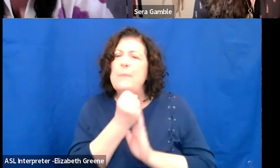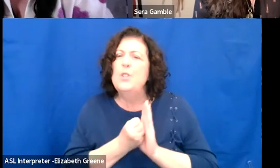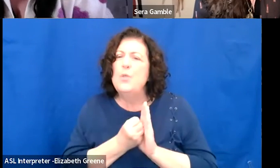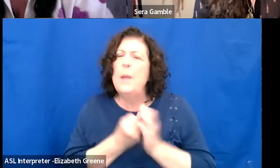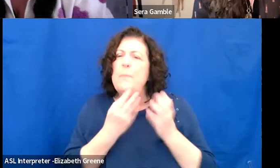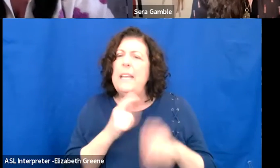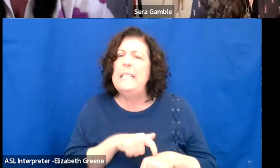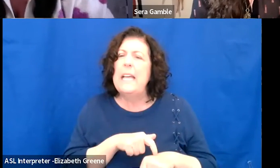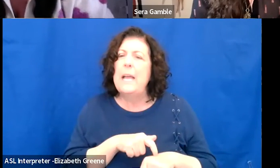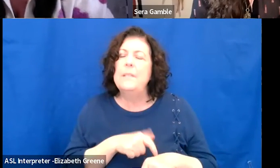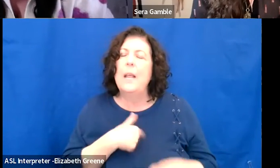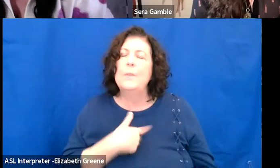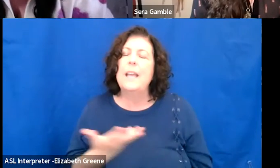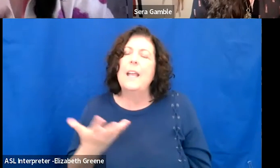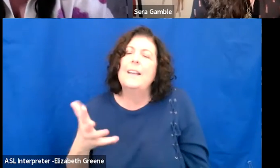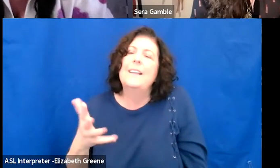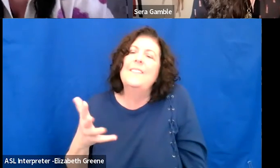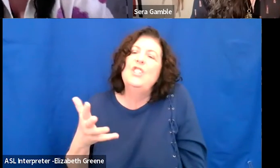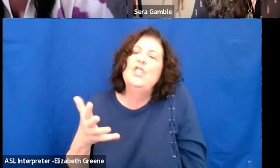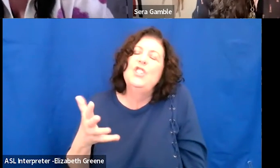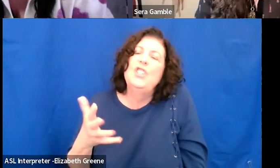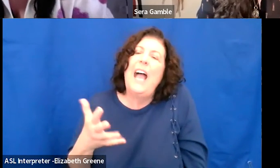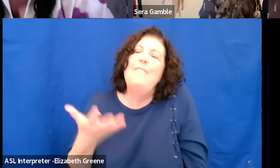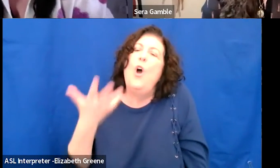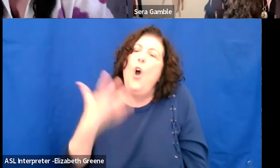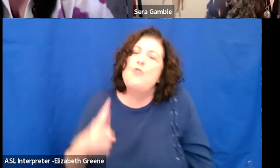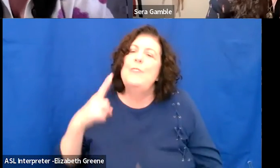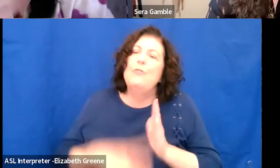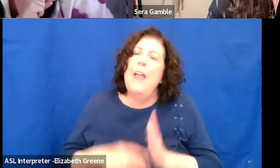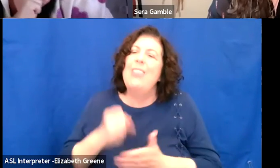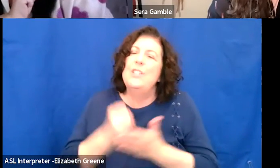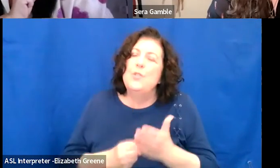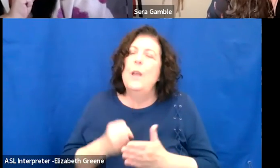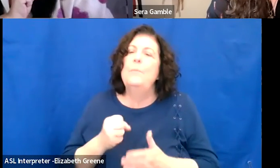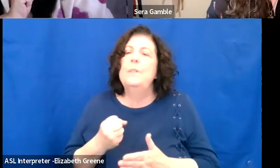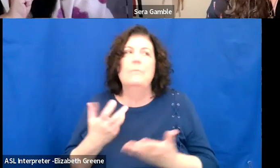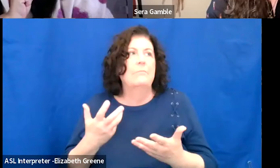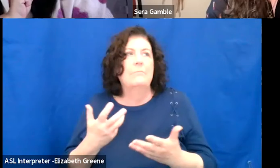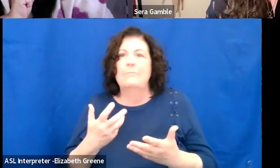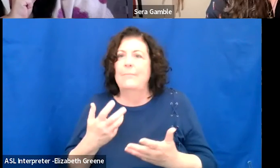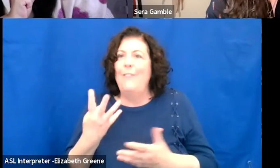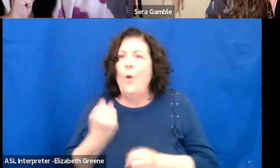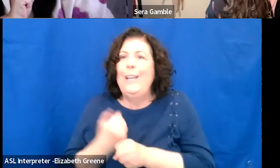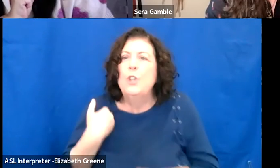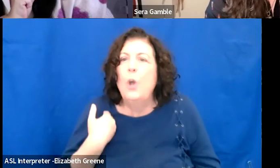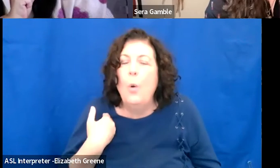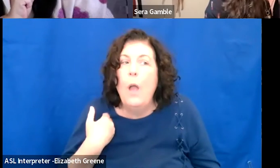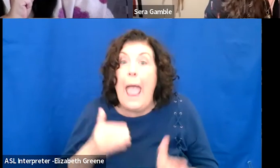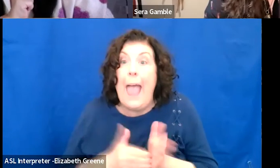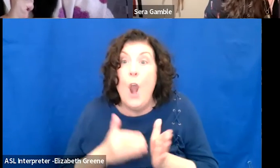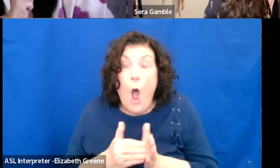And I was like, oh yeah, I read this 4 years ago. Can I have their latest draft? Mm-hmm. And often there was not a second piece of material.